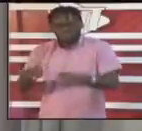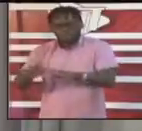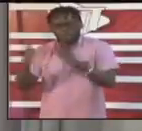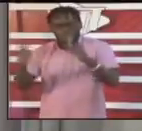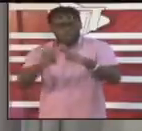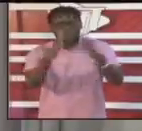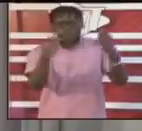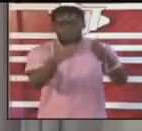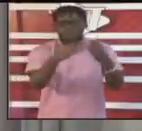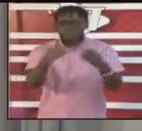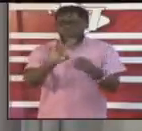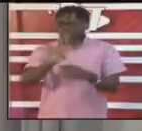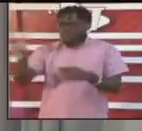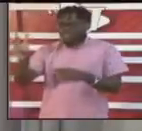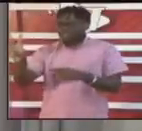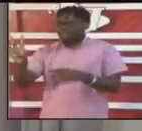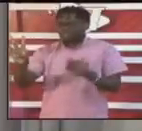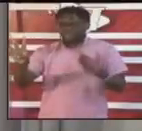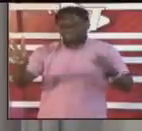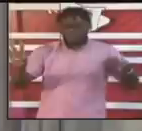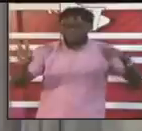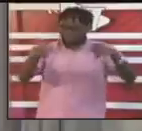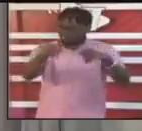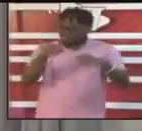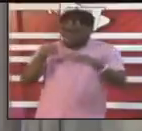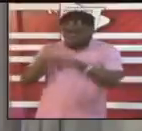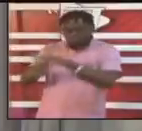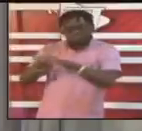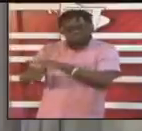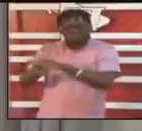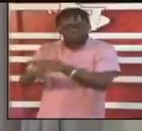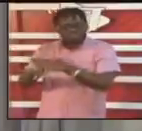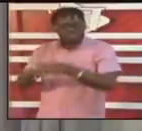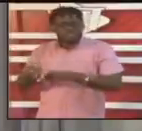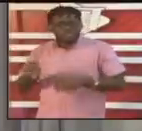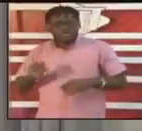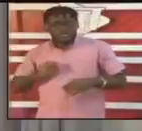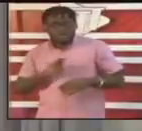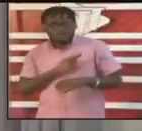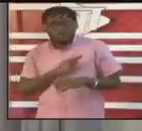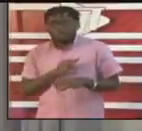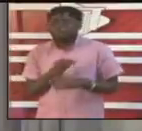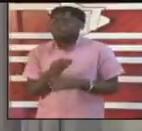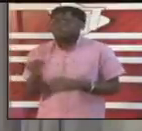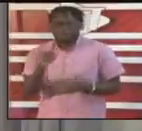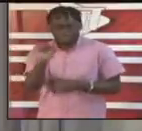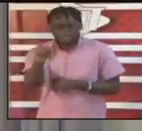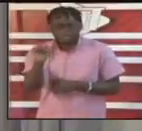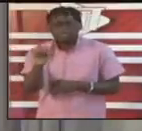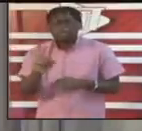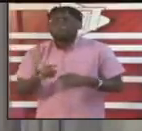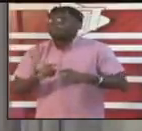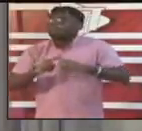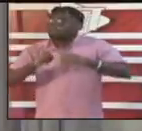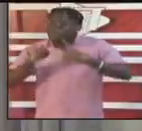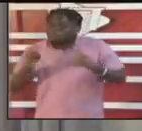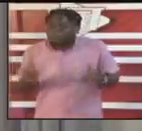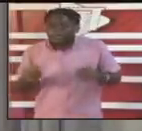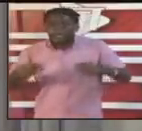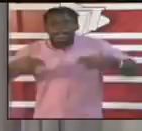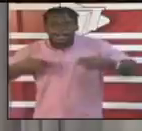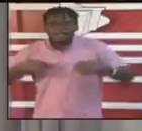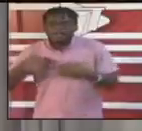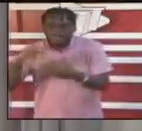level is a bit low, as you would expect. Additional security has been put in place because I spoke